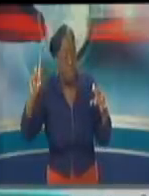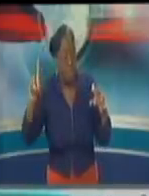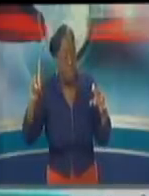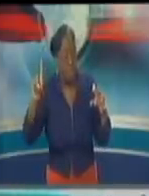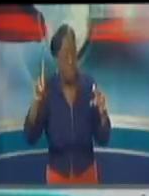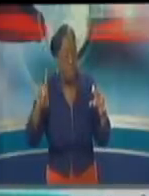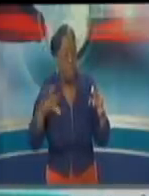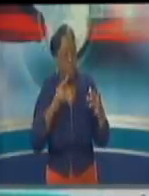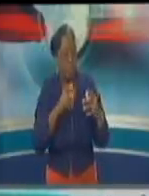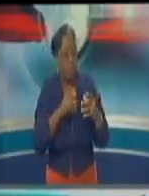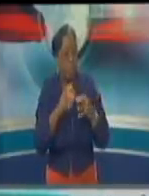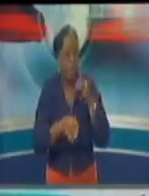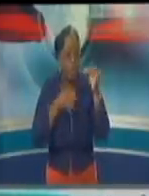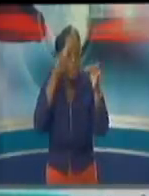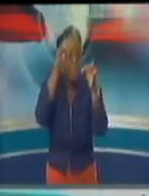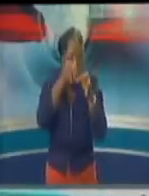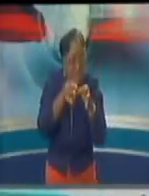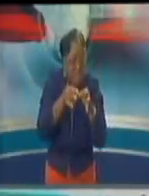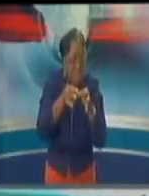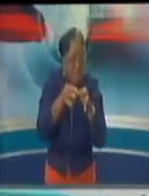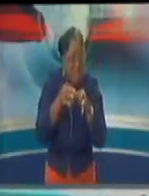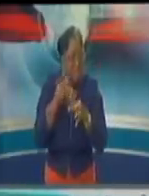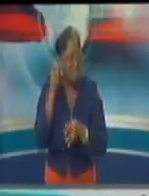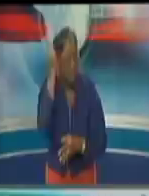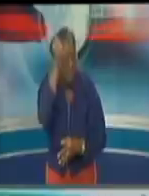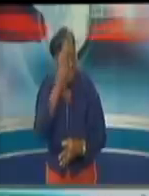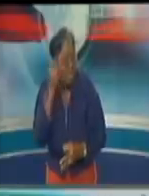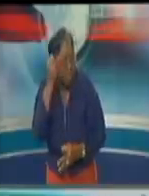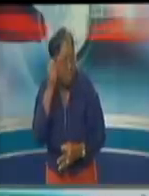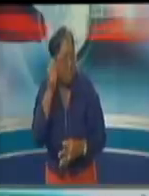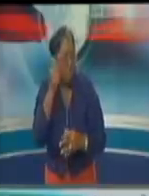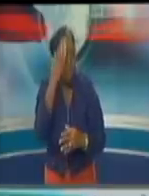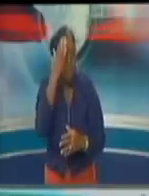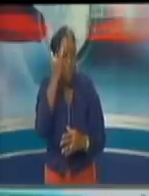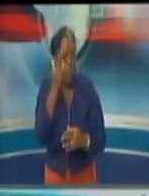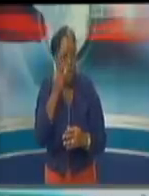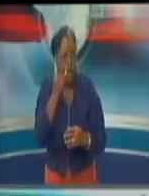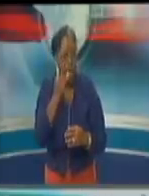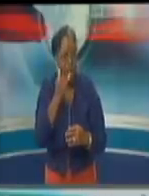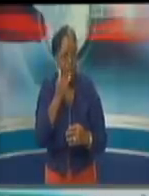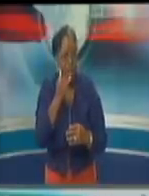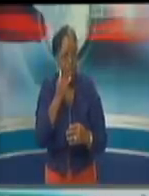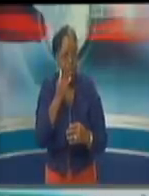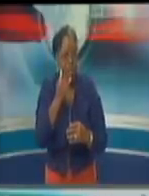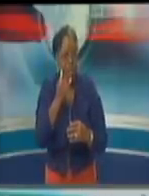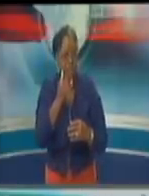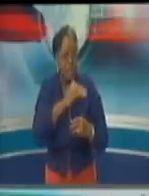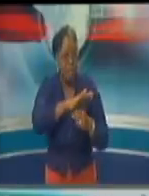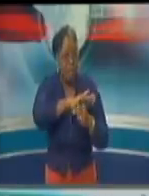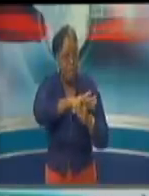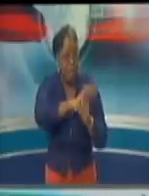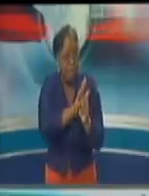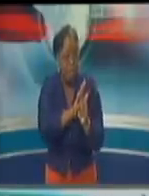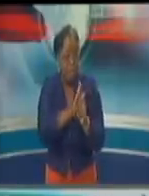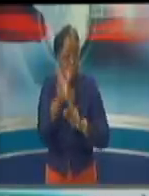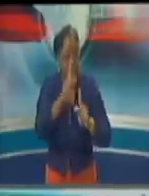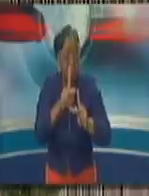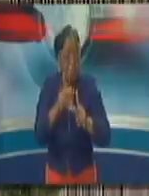any updated theories on why coronavirus survivors keep retesting positive?